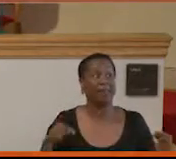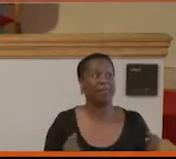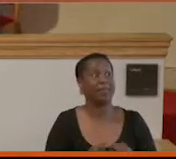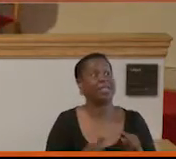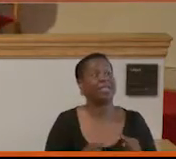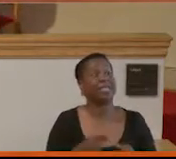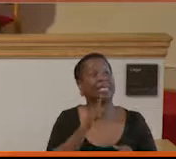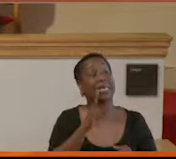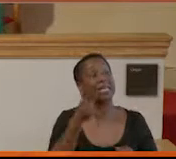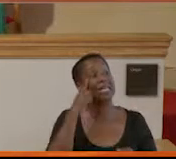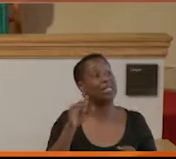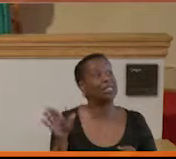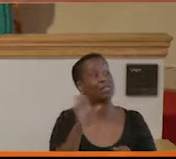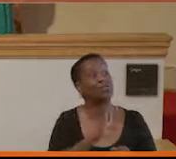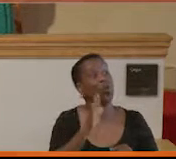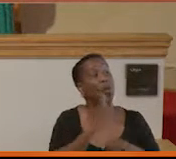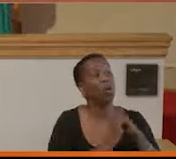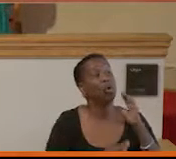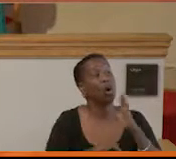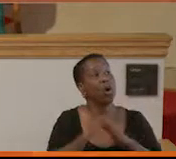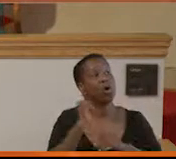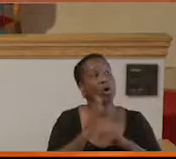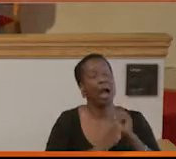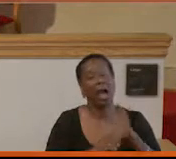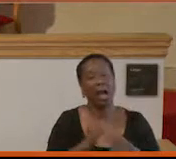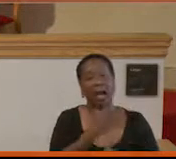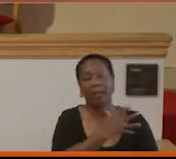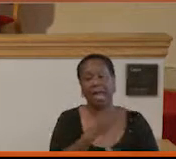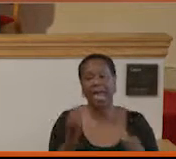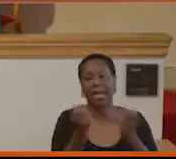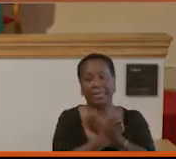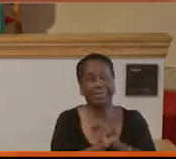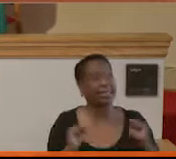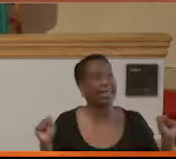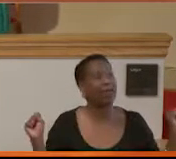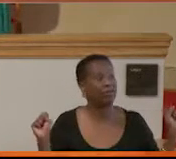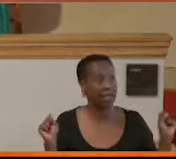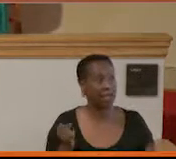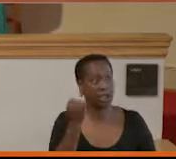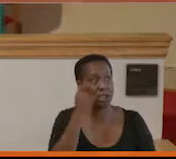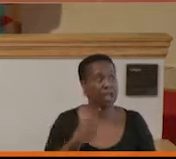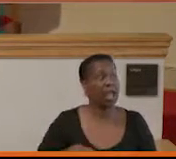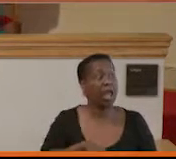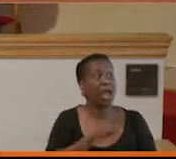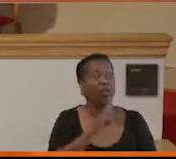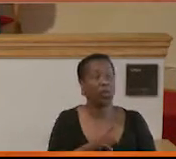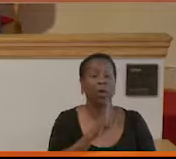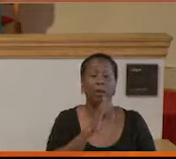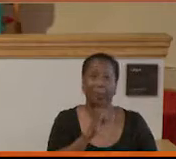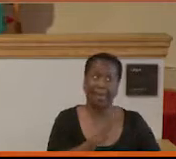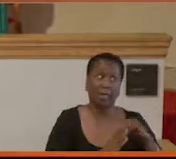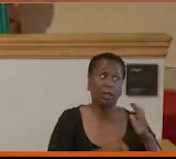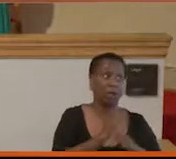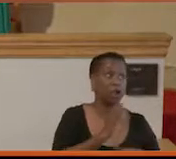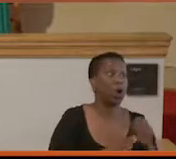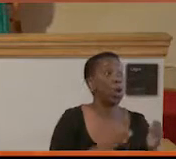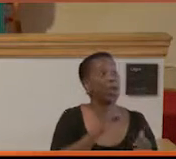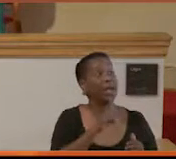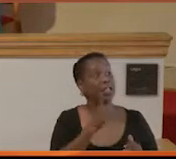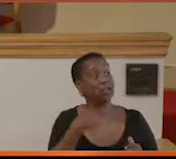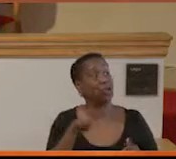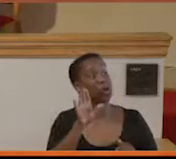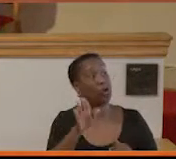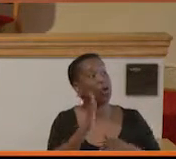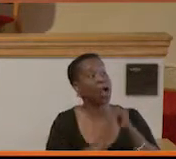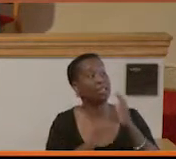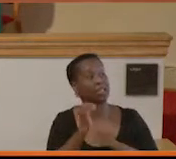being afflicted, it is for your consolation and salvation. If we are being consoled, it